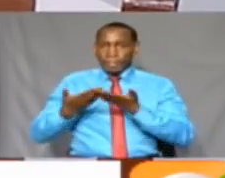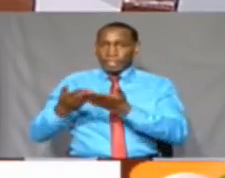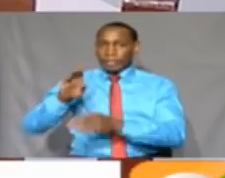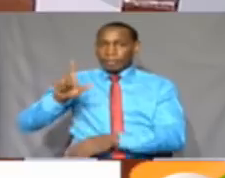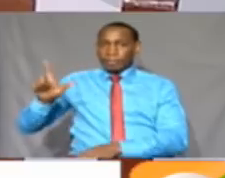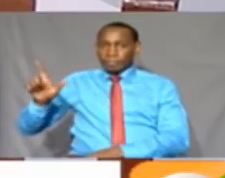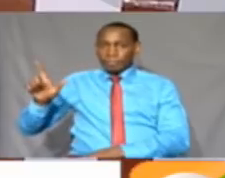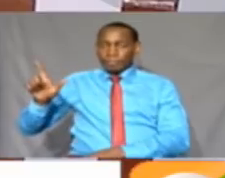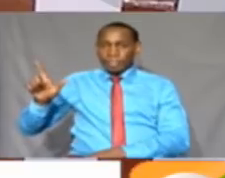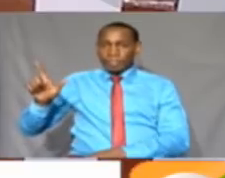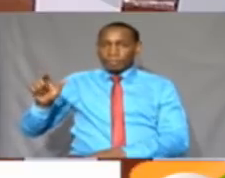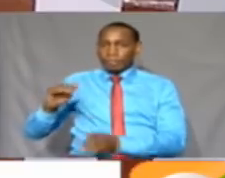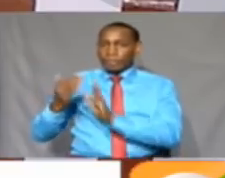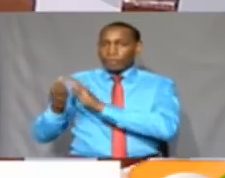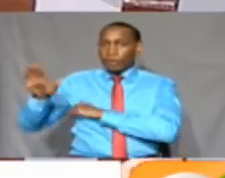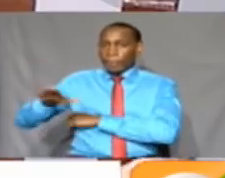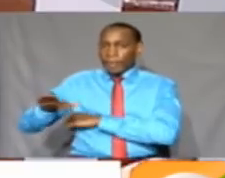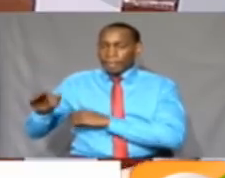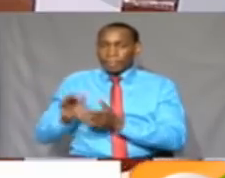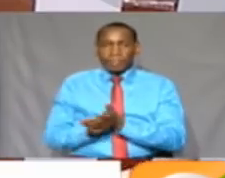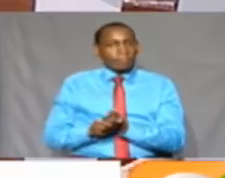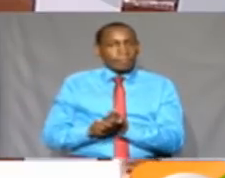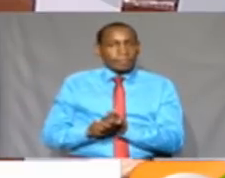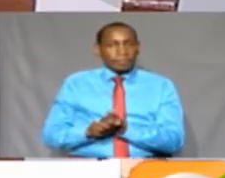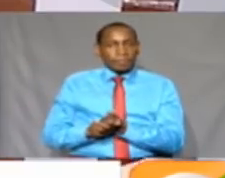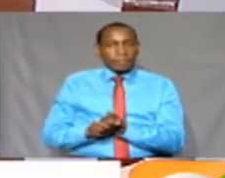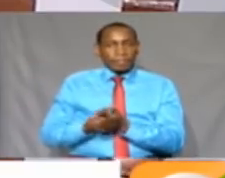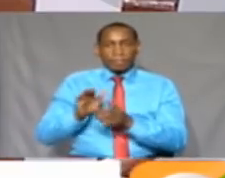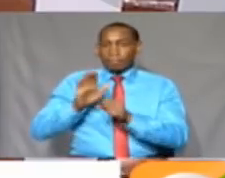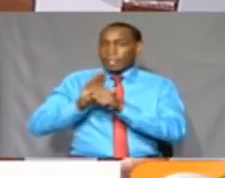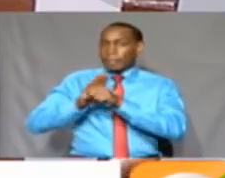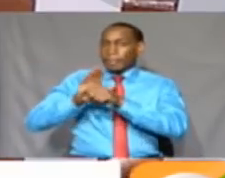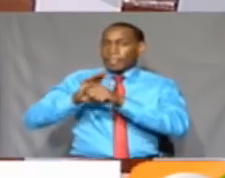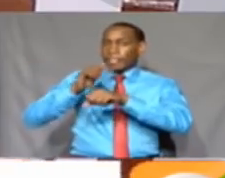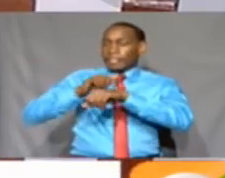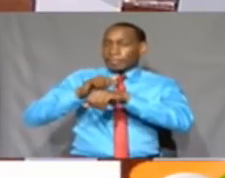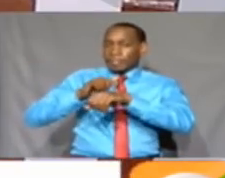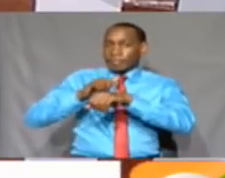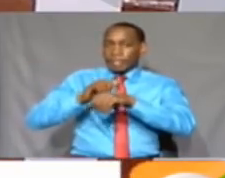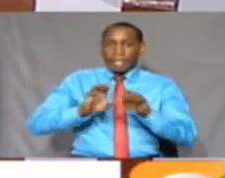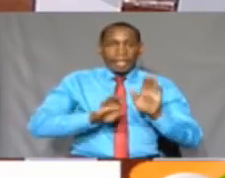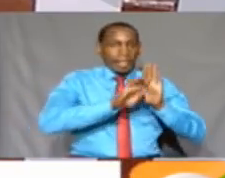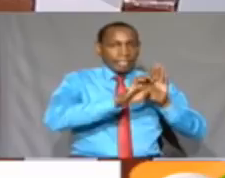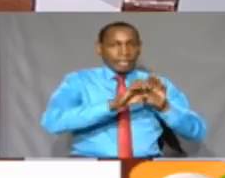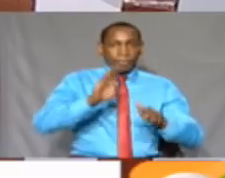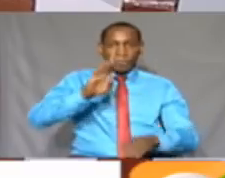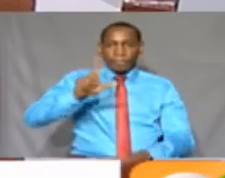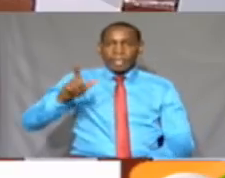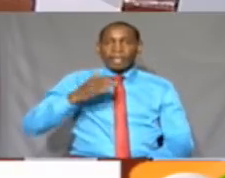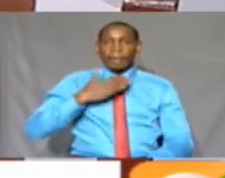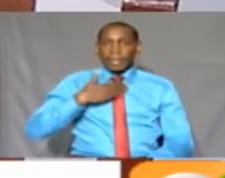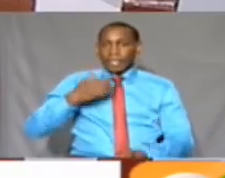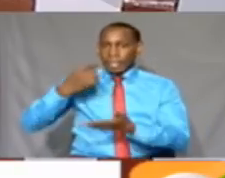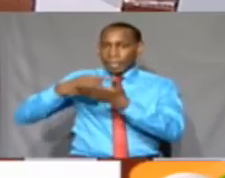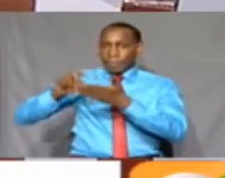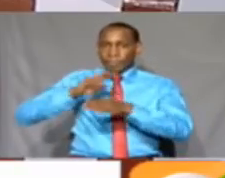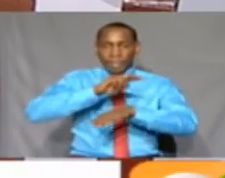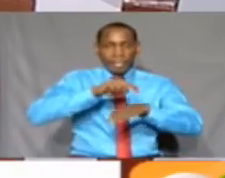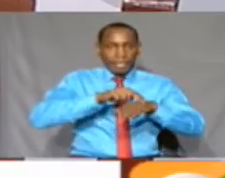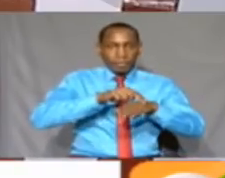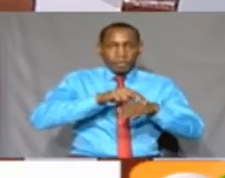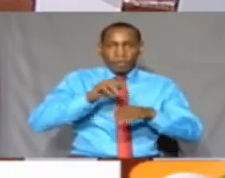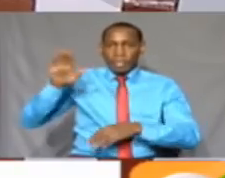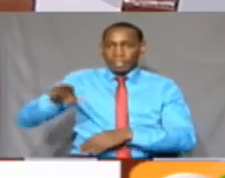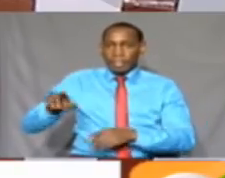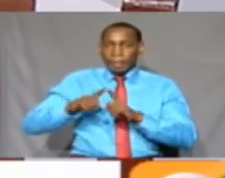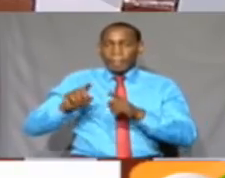parliament, and there are many times, I've told you many times, like one of my bills that I brought, it passed in National Assembly